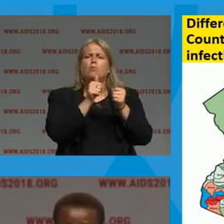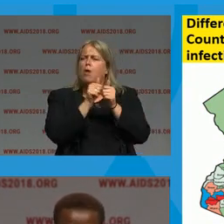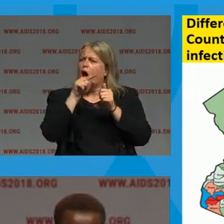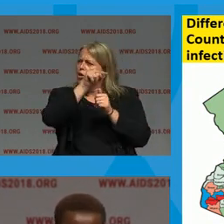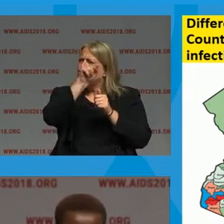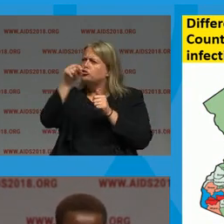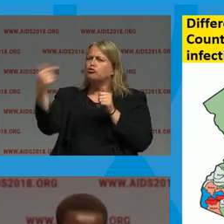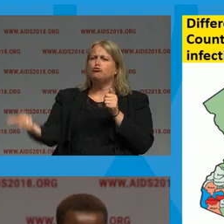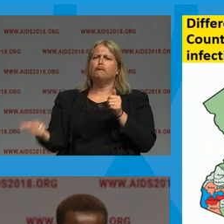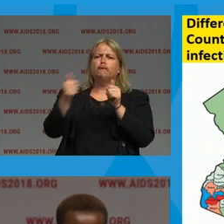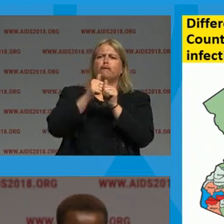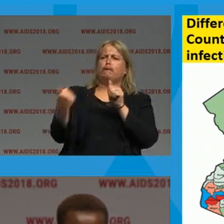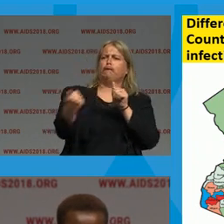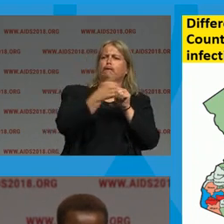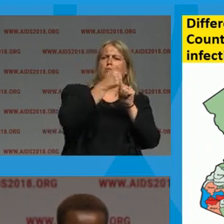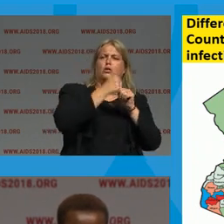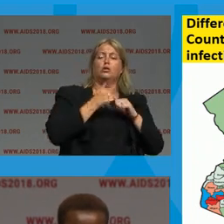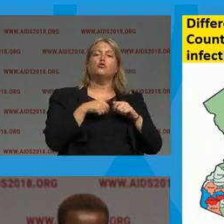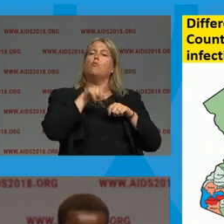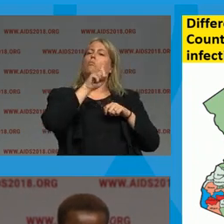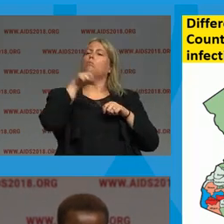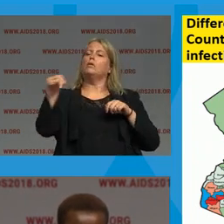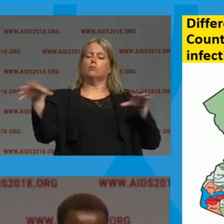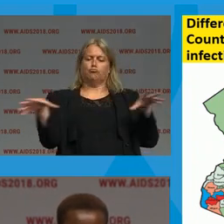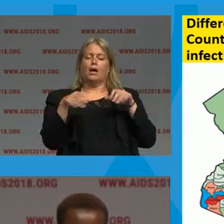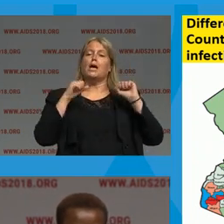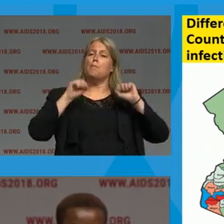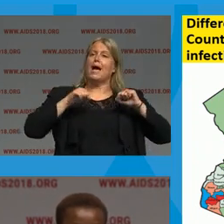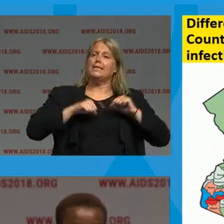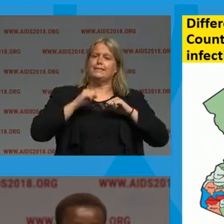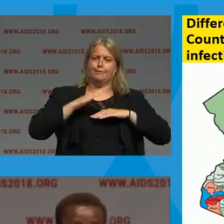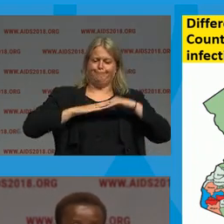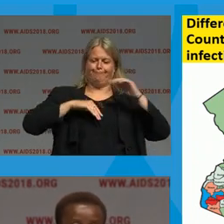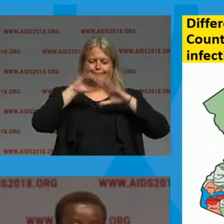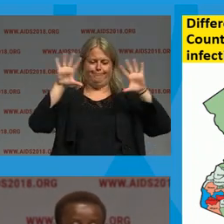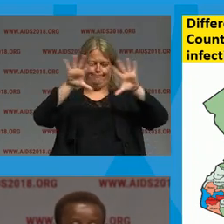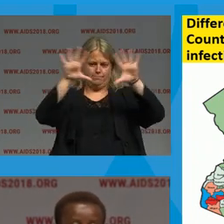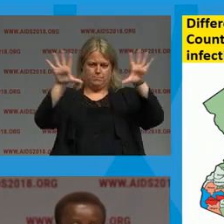build data and we build capacity for modeling.